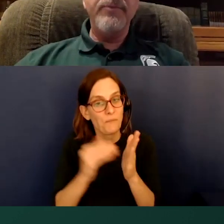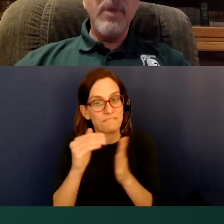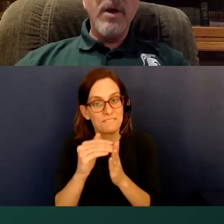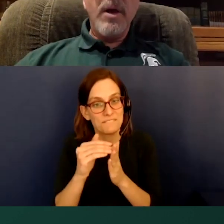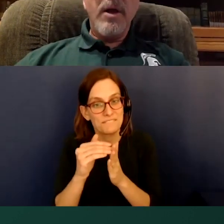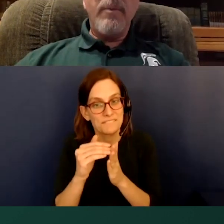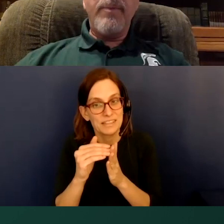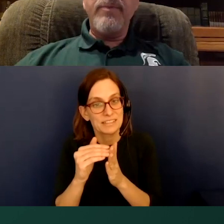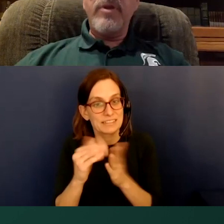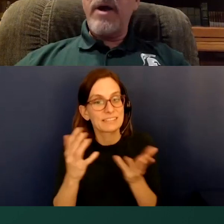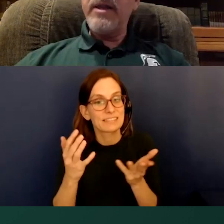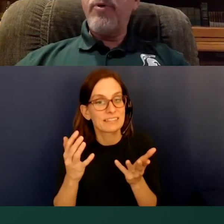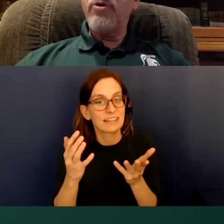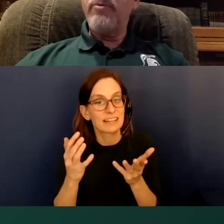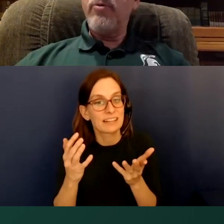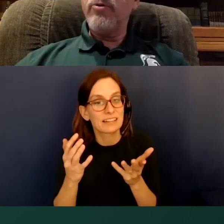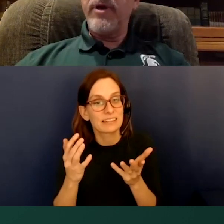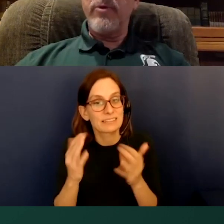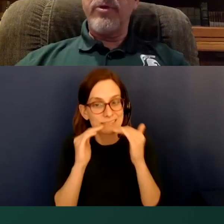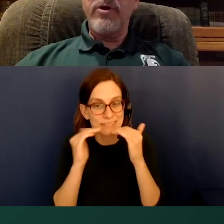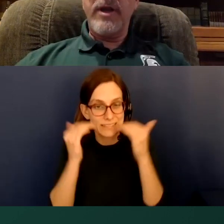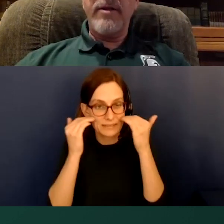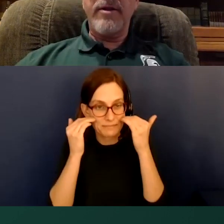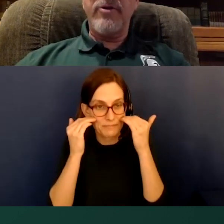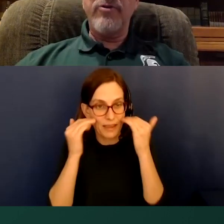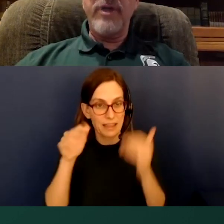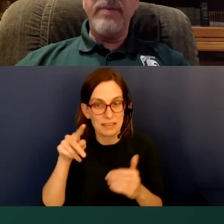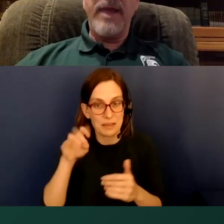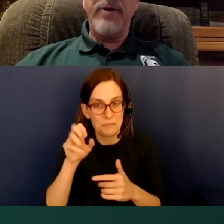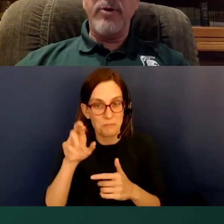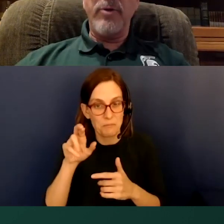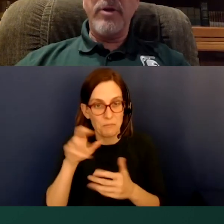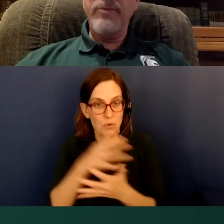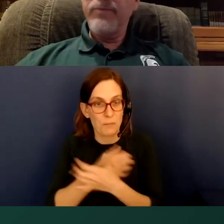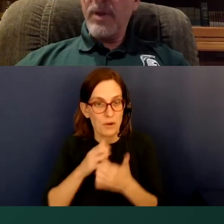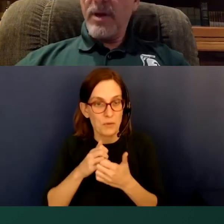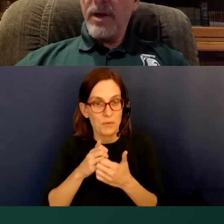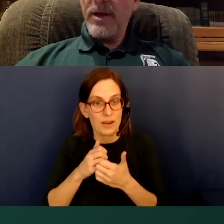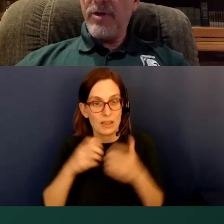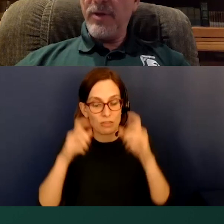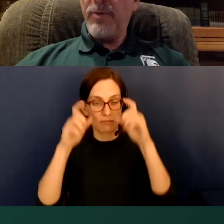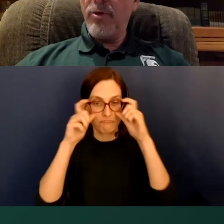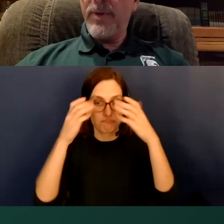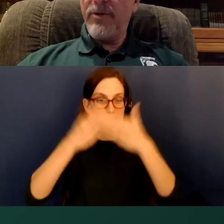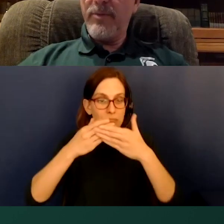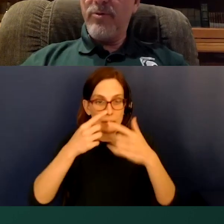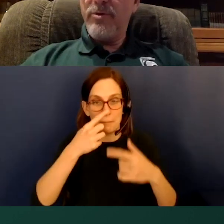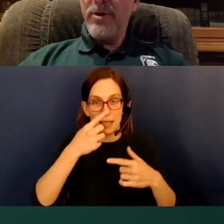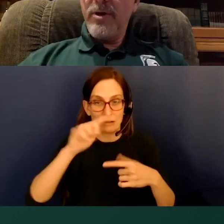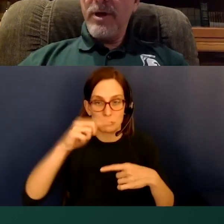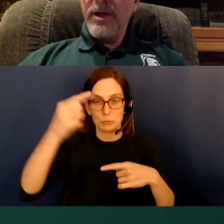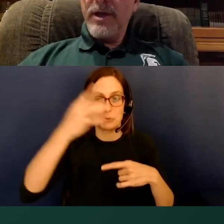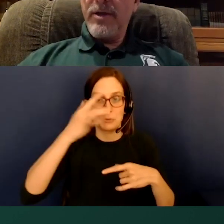it. Smiling polar bear with dark glasses and a shiny black nose. Can you see the polar bear in the